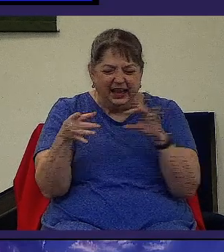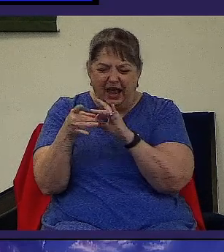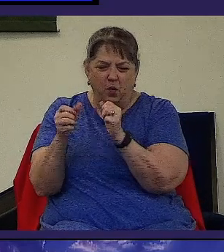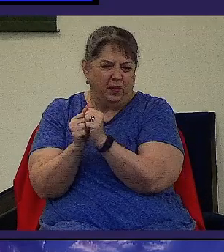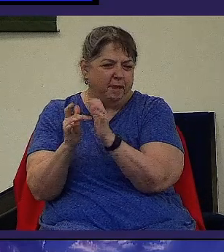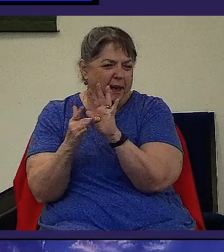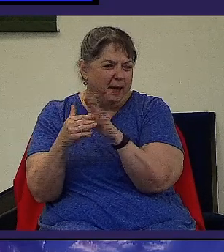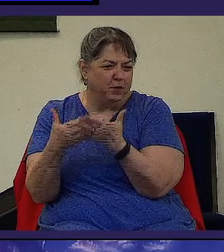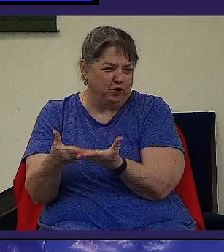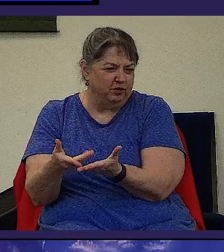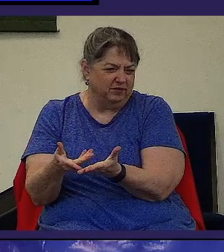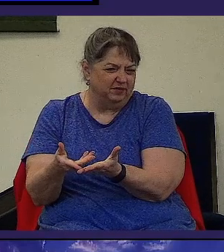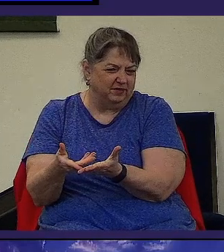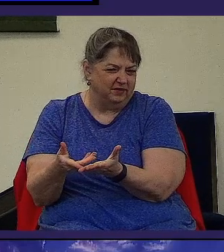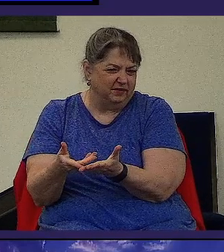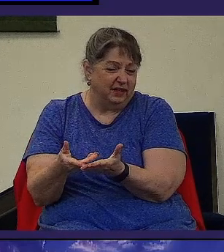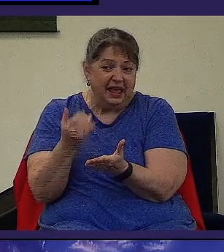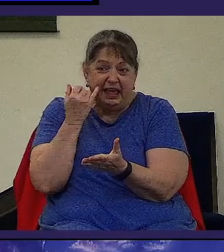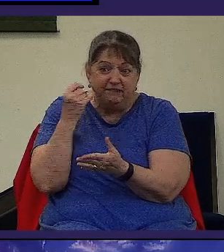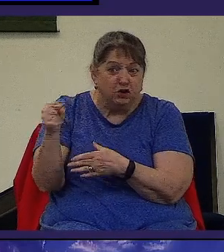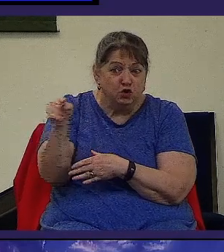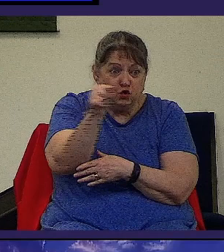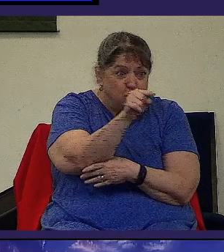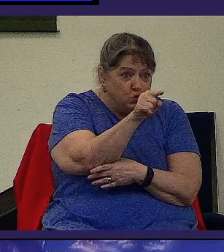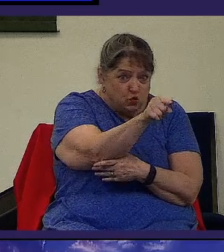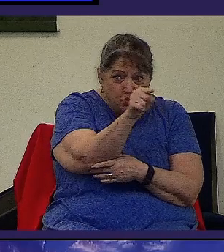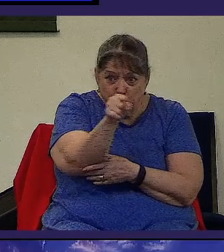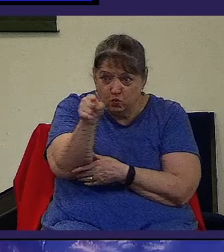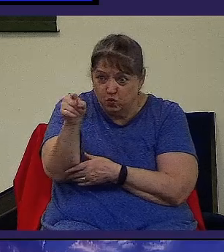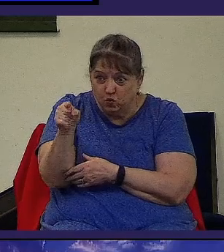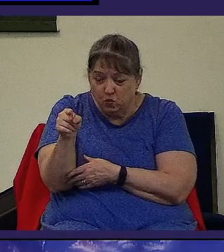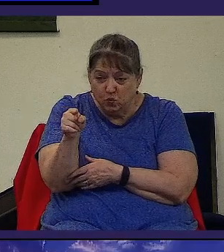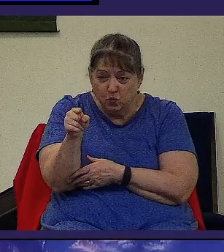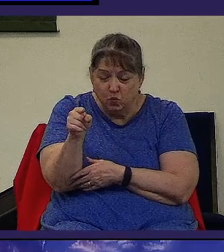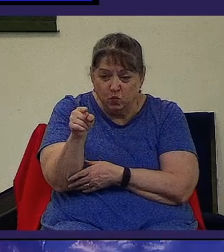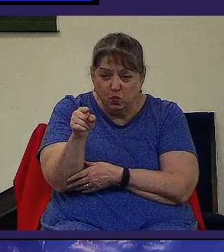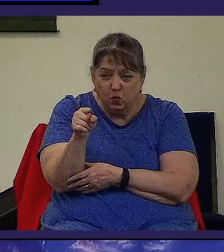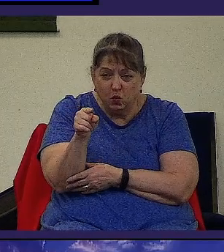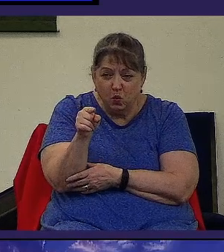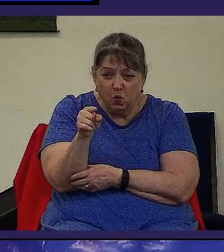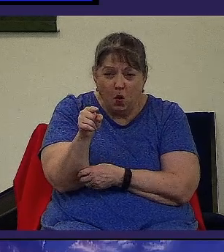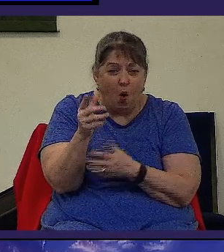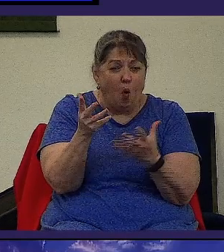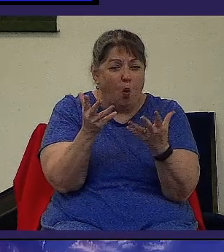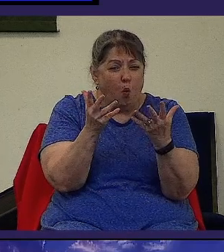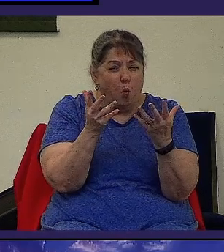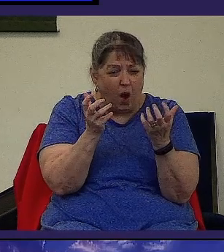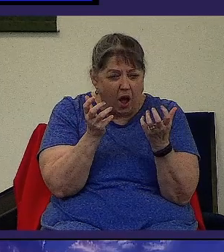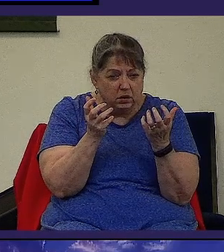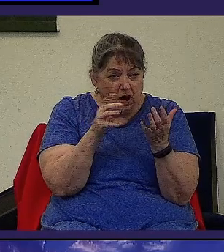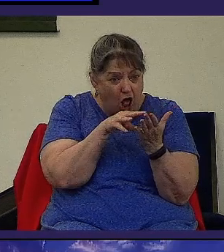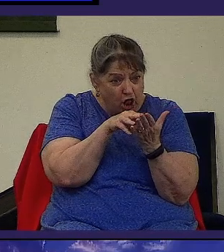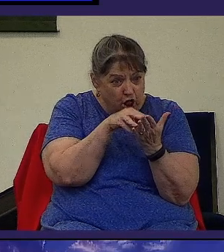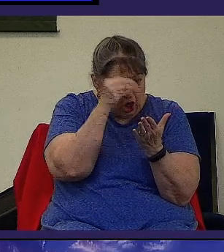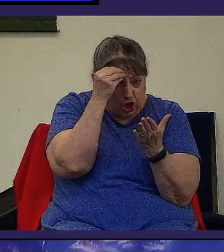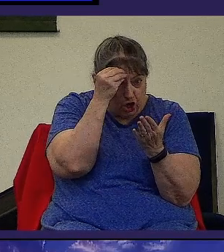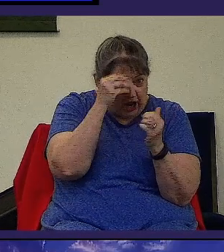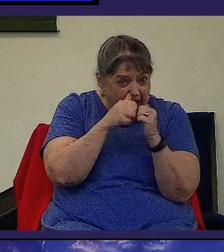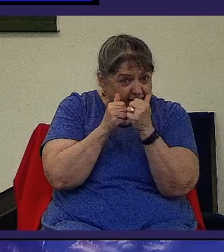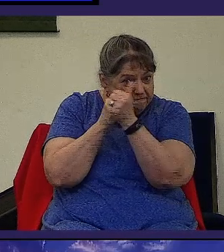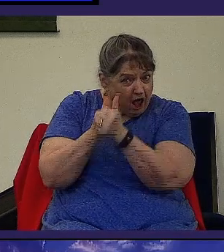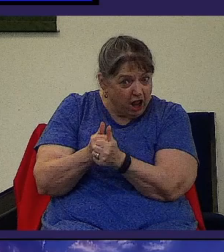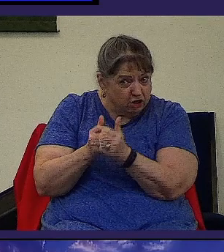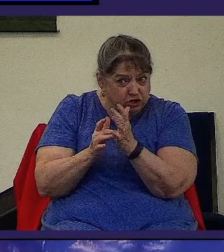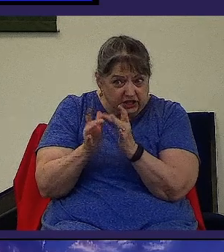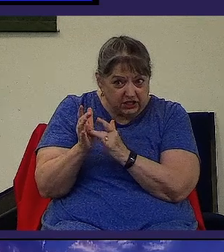if you're interested in becoming a or learning how to disciple one another some of you